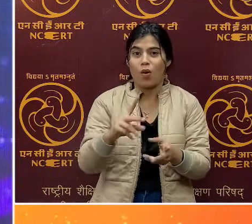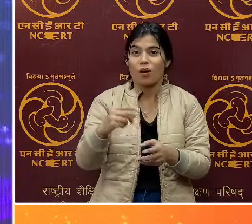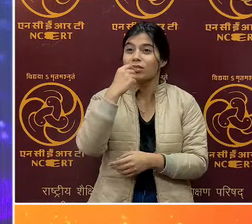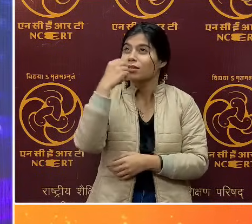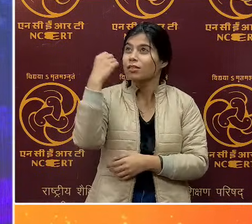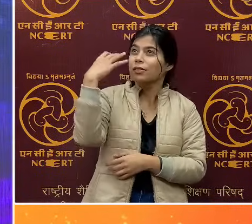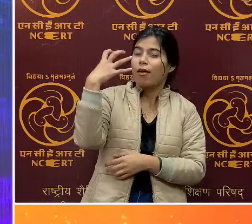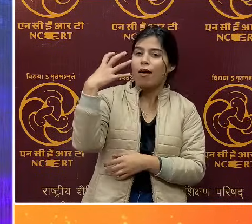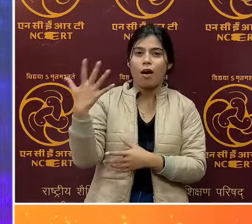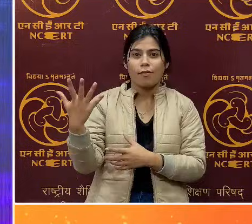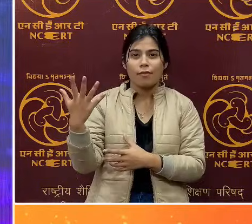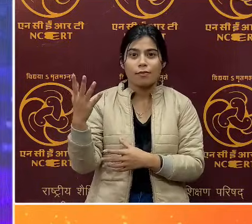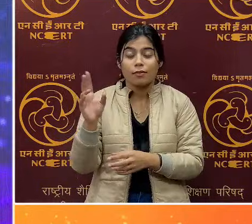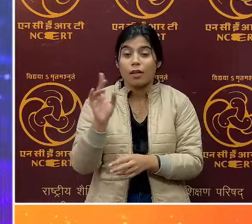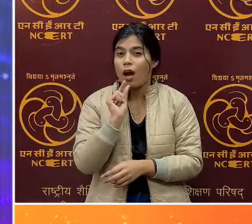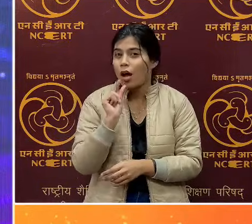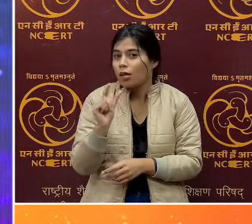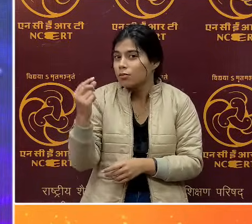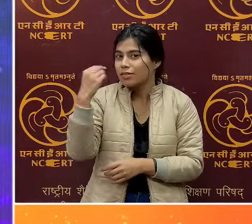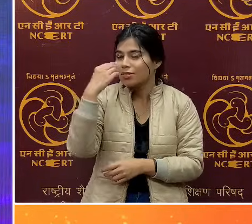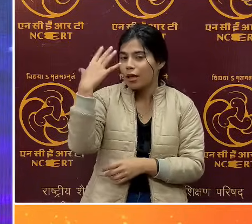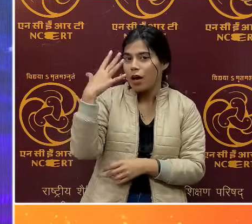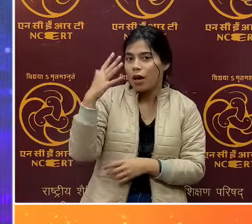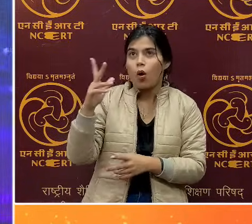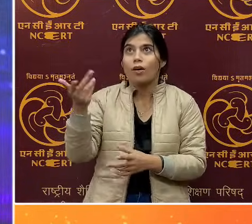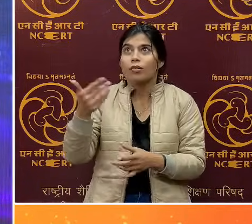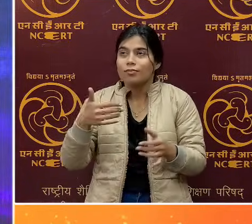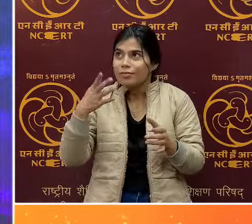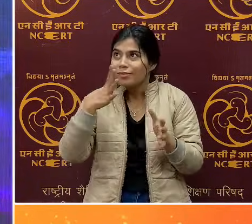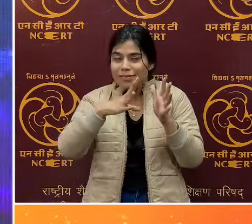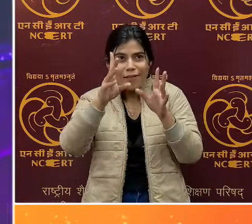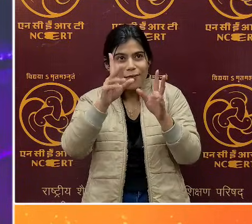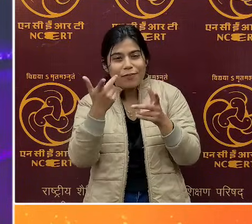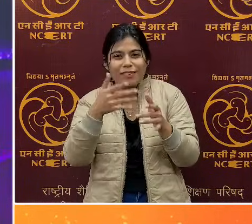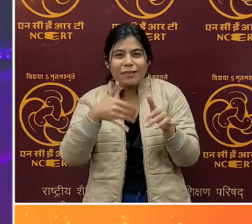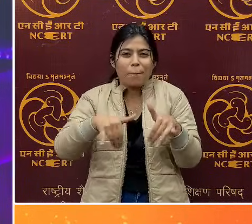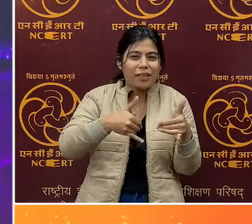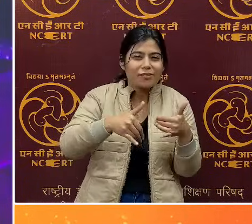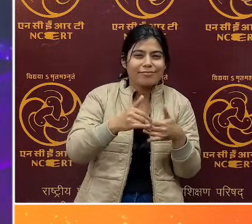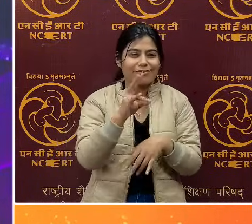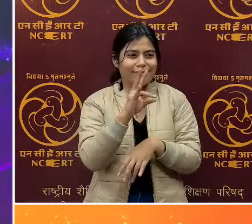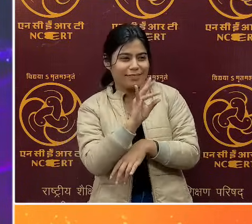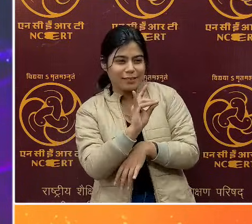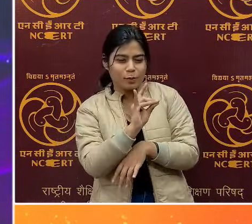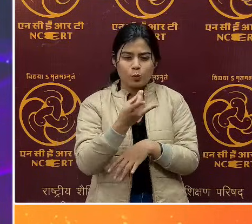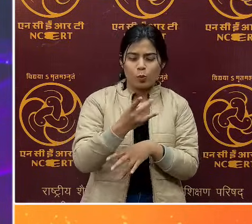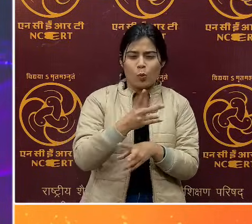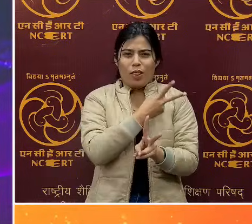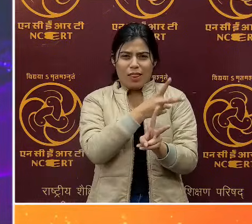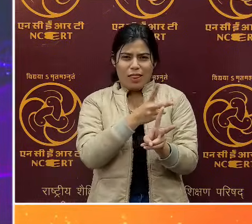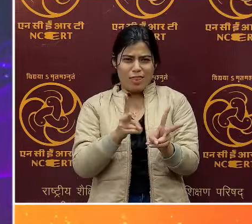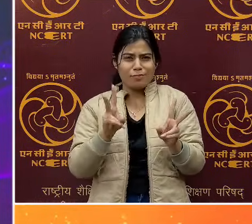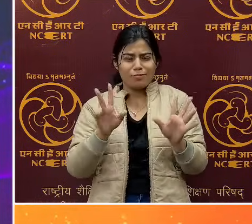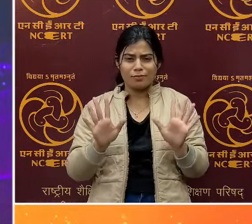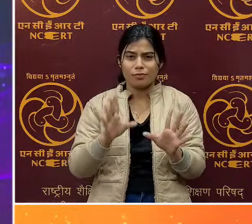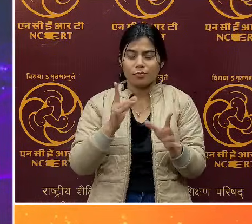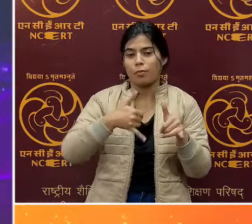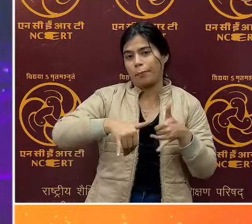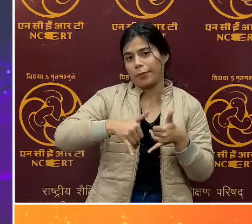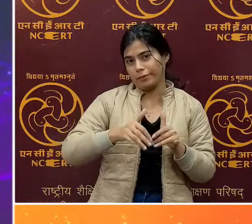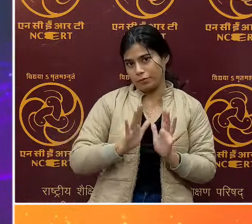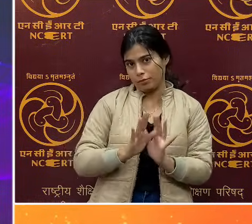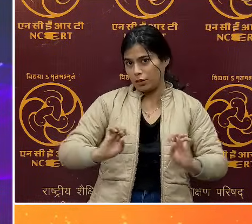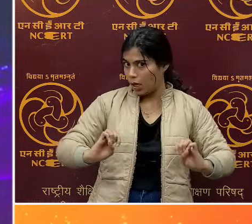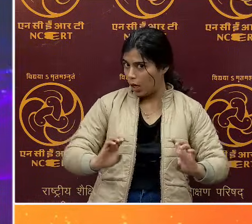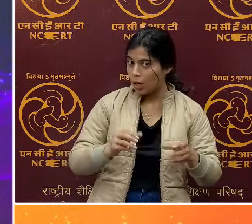lightning up at the corner of the room and we used to play. Yes, through Yes. our fingers or hands, we can say. So that's how